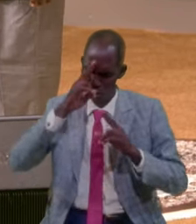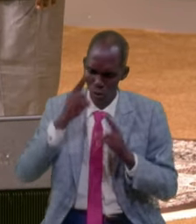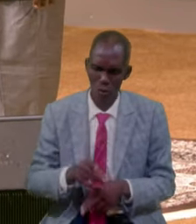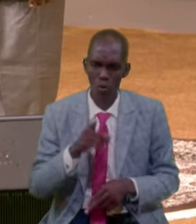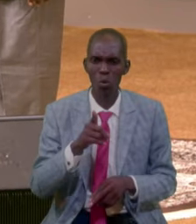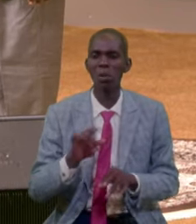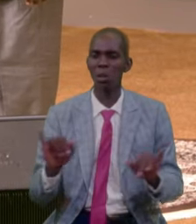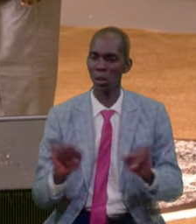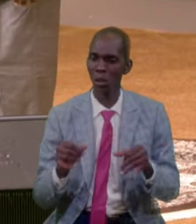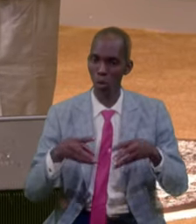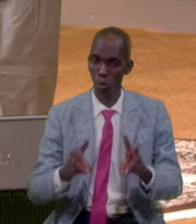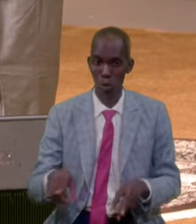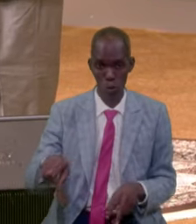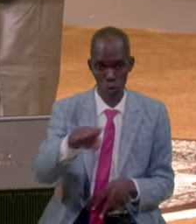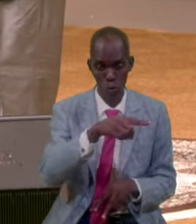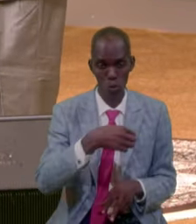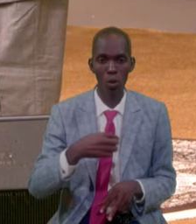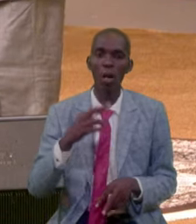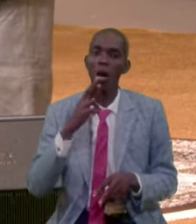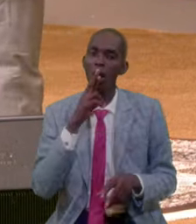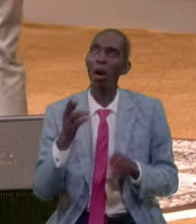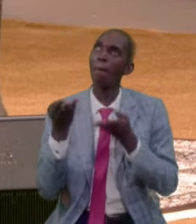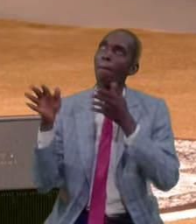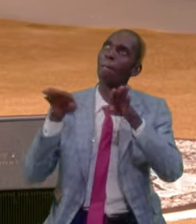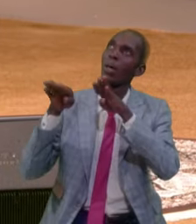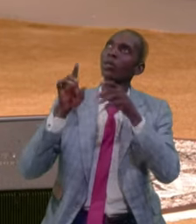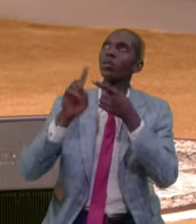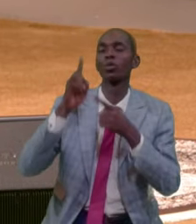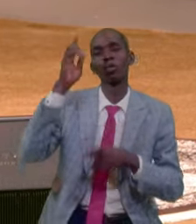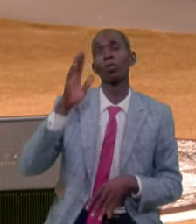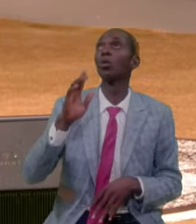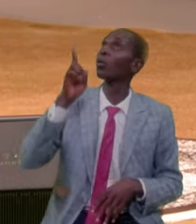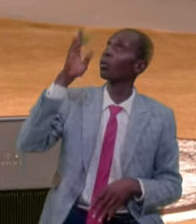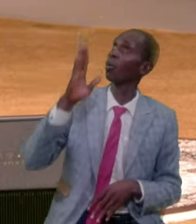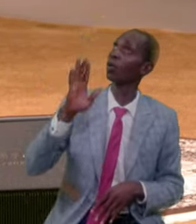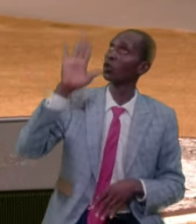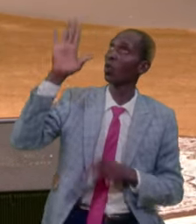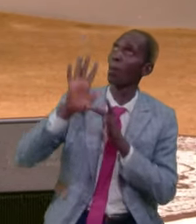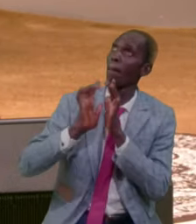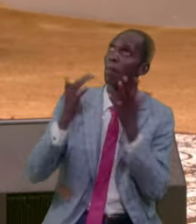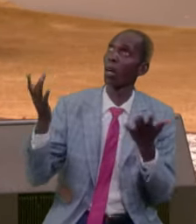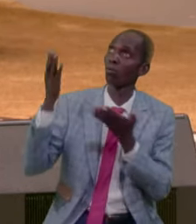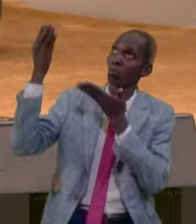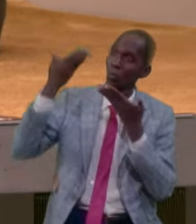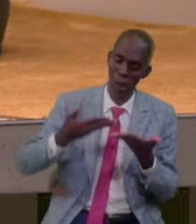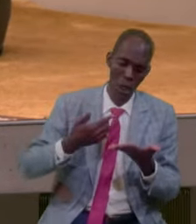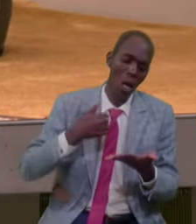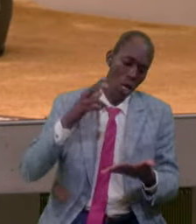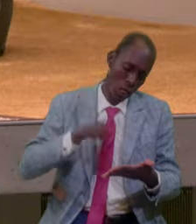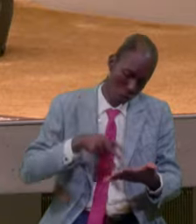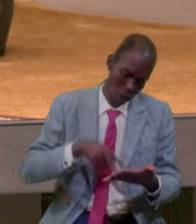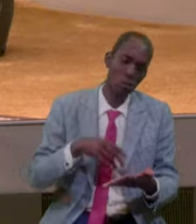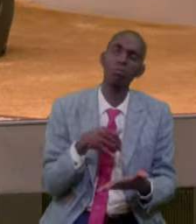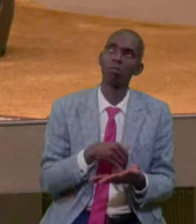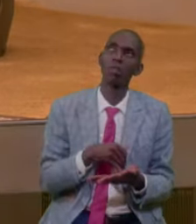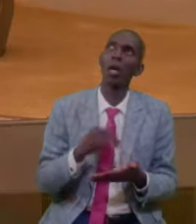treating God. They say, God, I read your book, I read the Bible, I'll serve you,